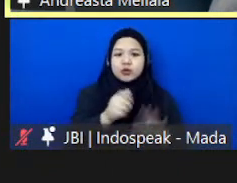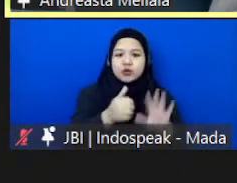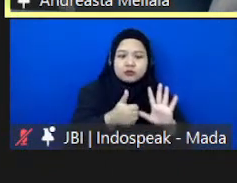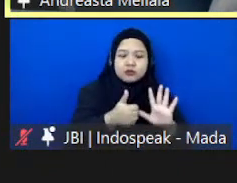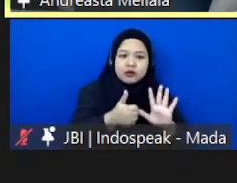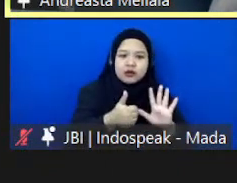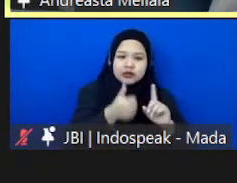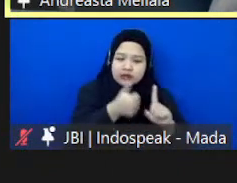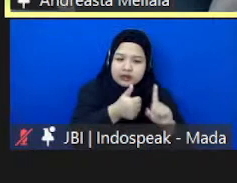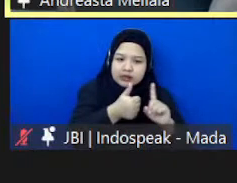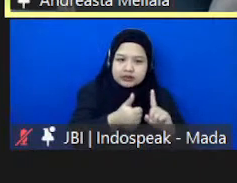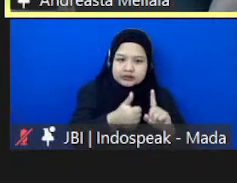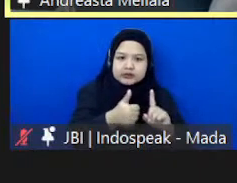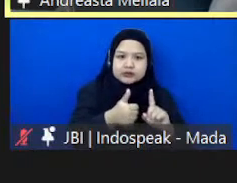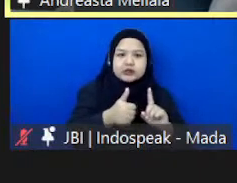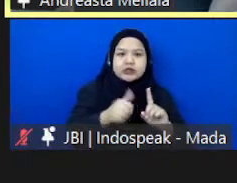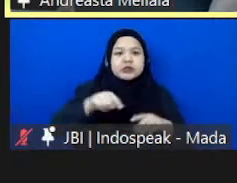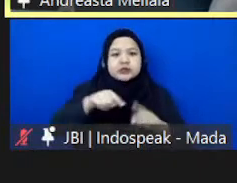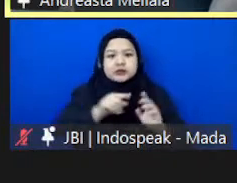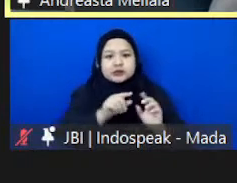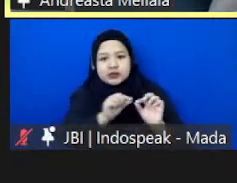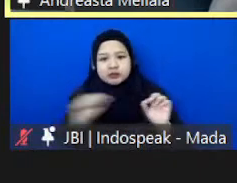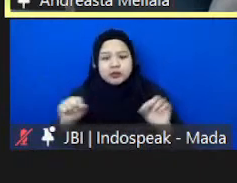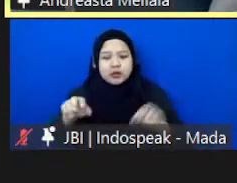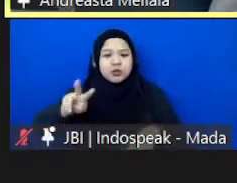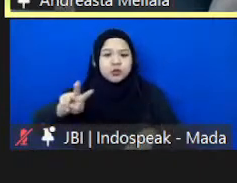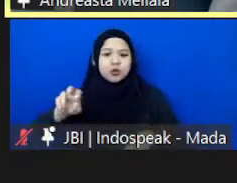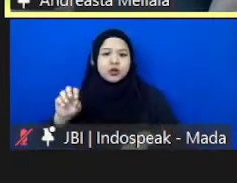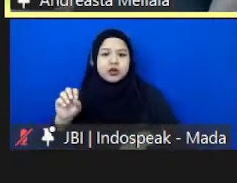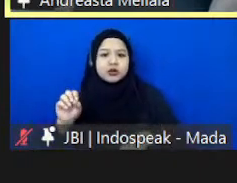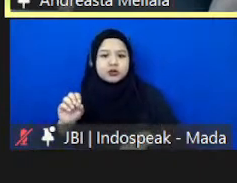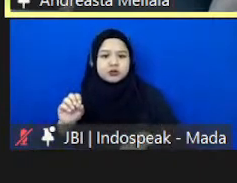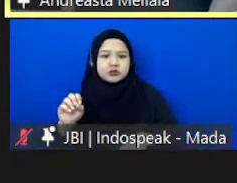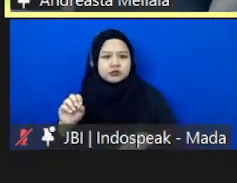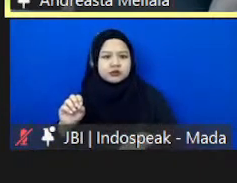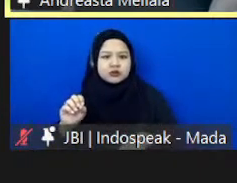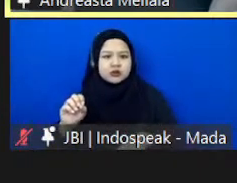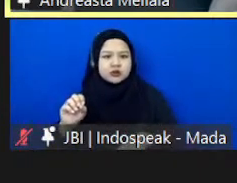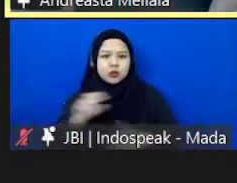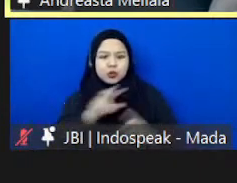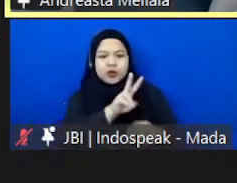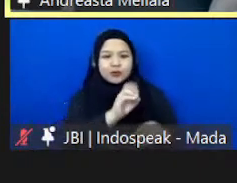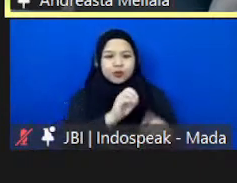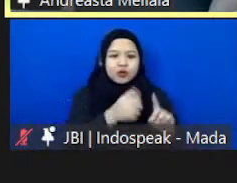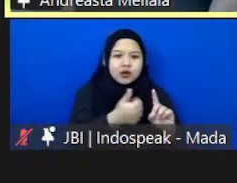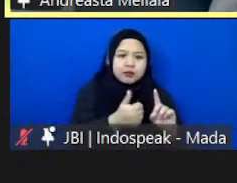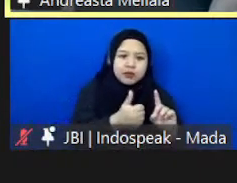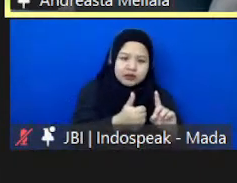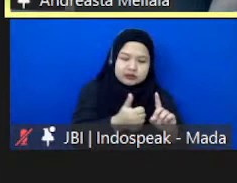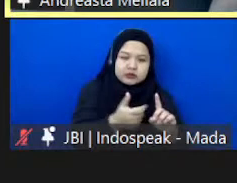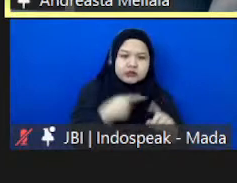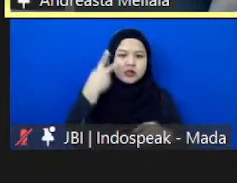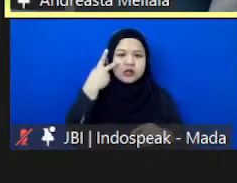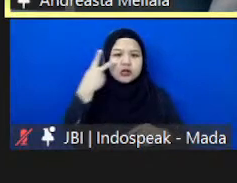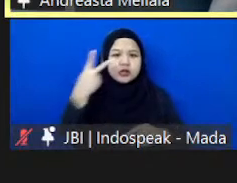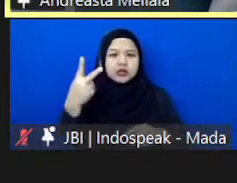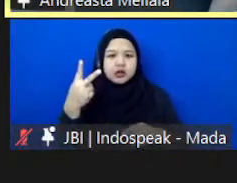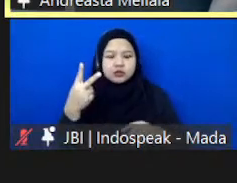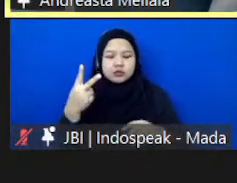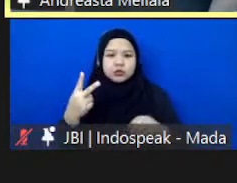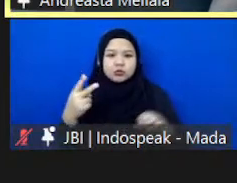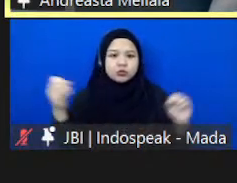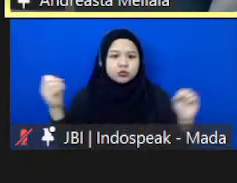in 2016. And then afterwards, we can see that the growth of